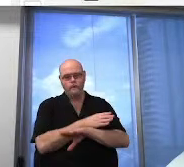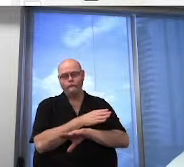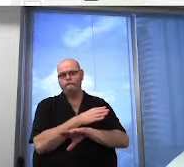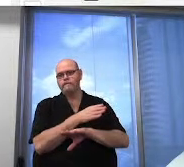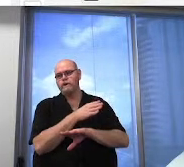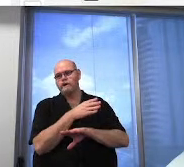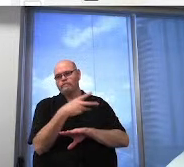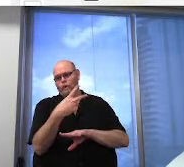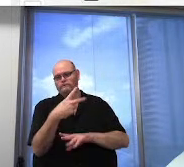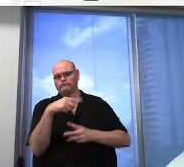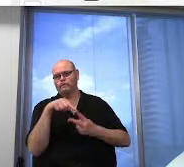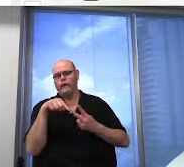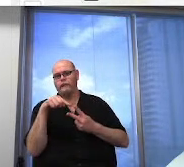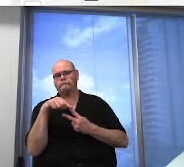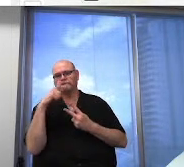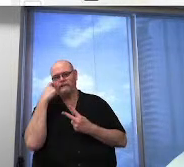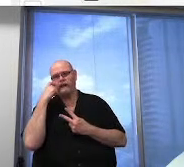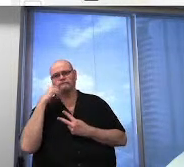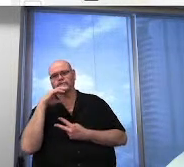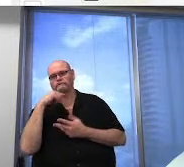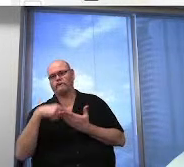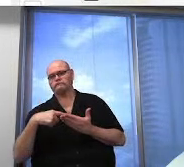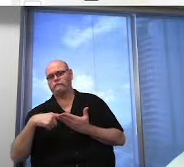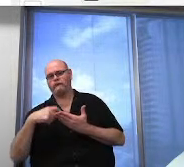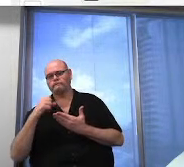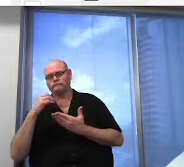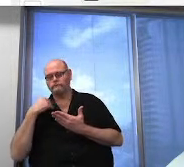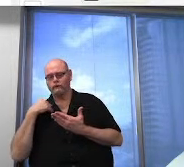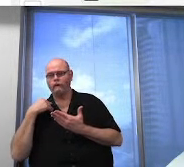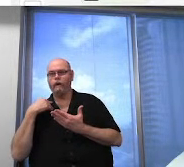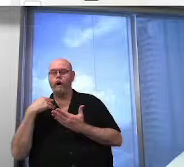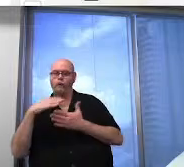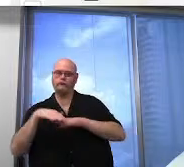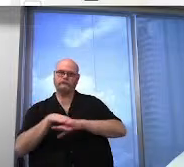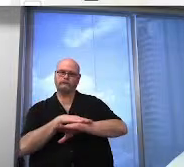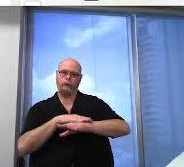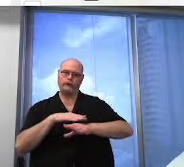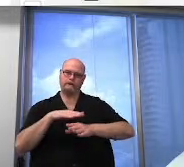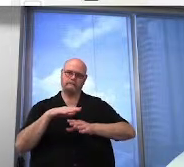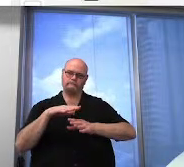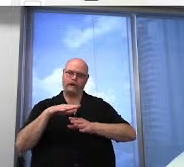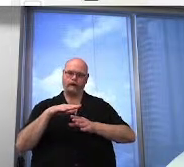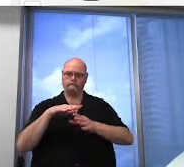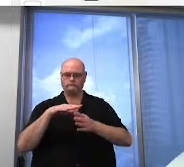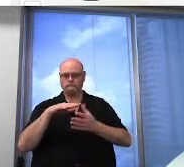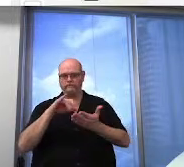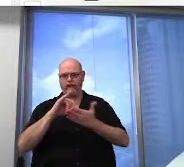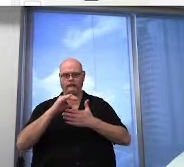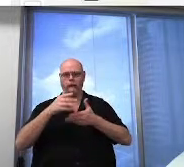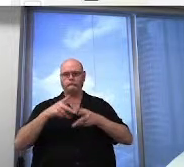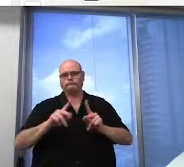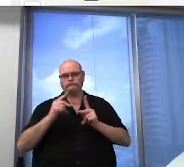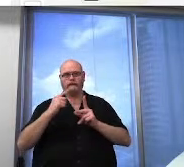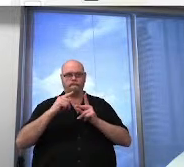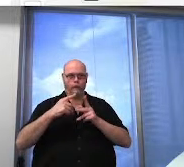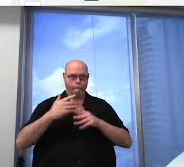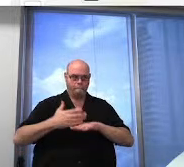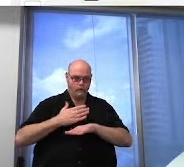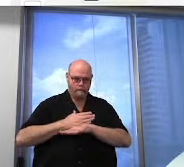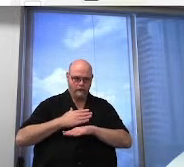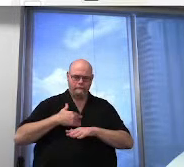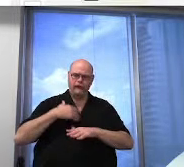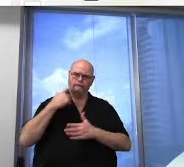improve the 2 elements that I just talked about. Okay. So we're slowing down the opportunity improvement. Let's